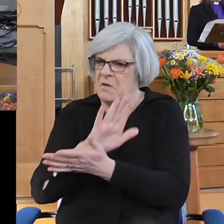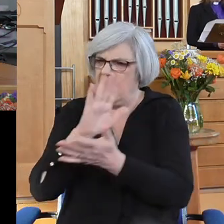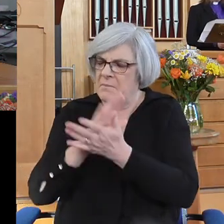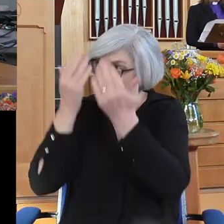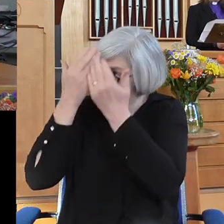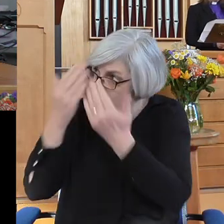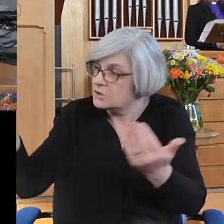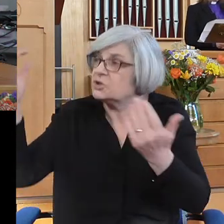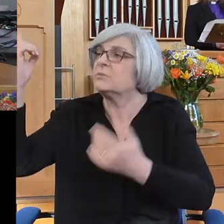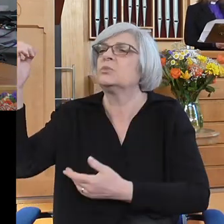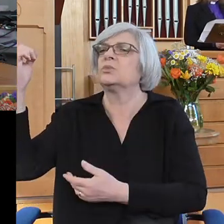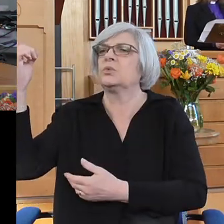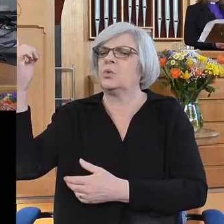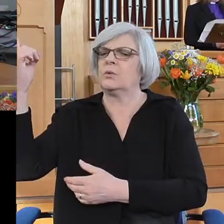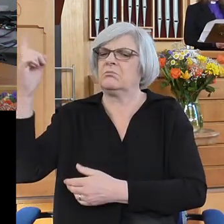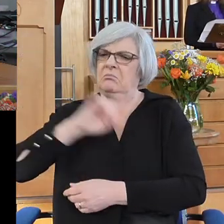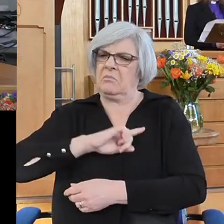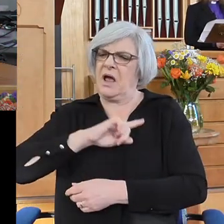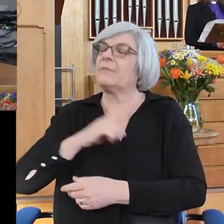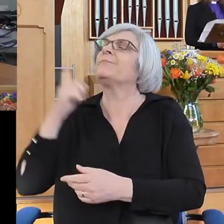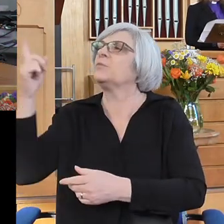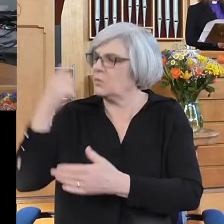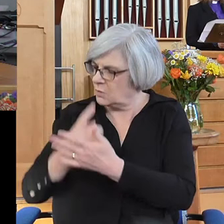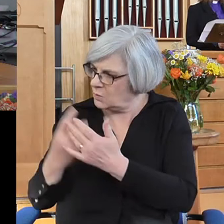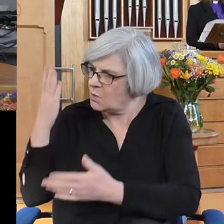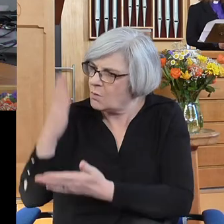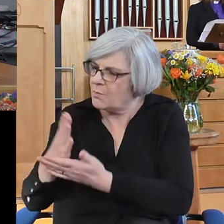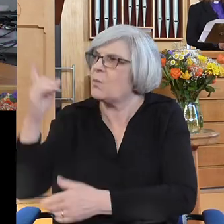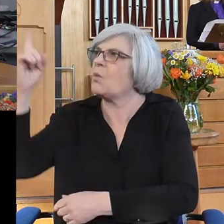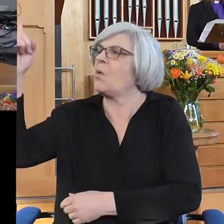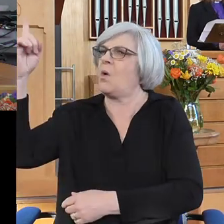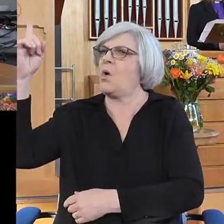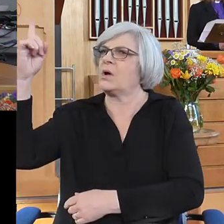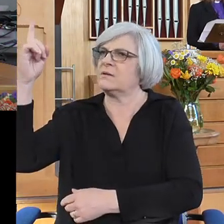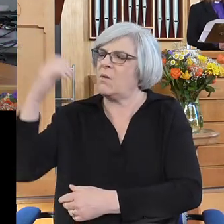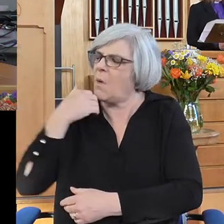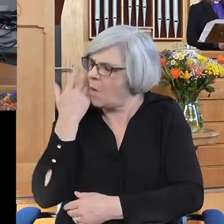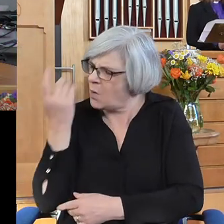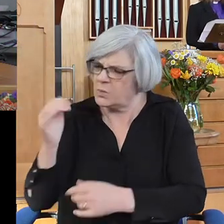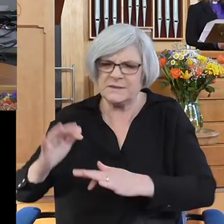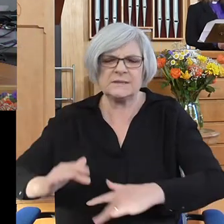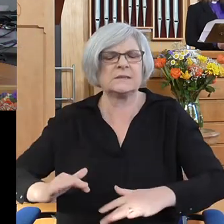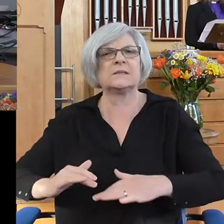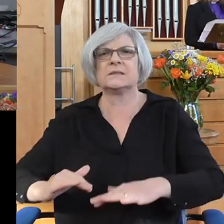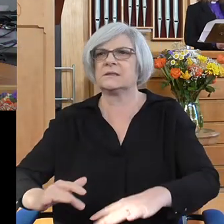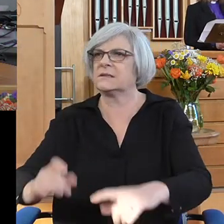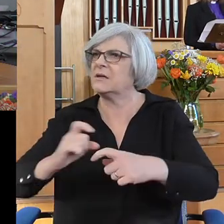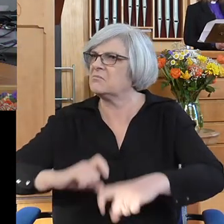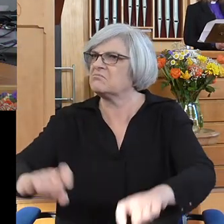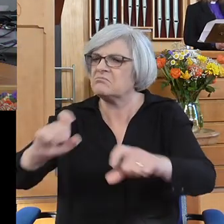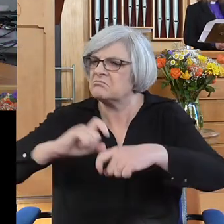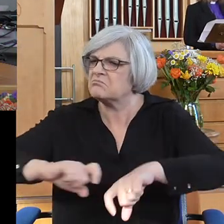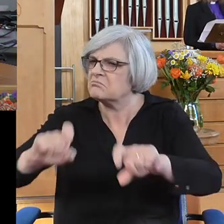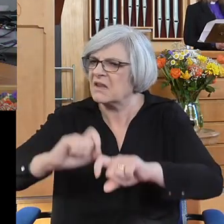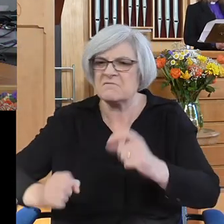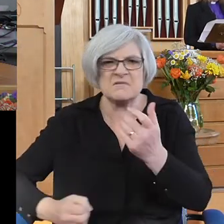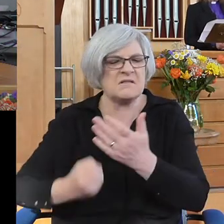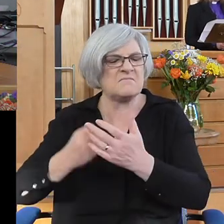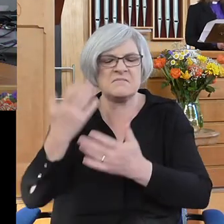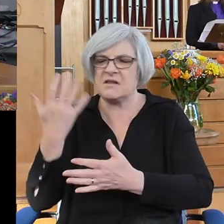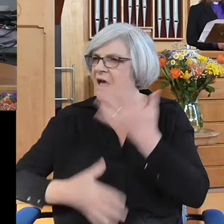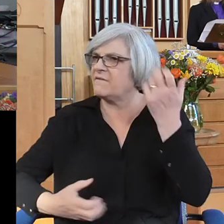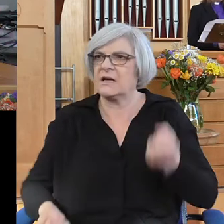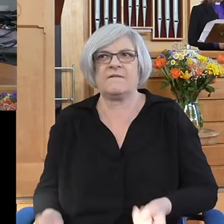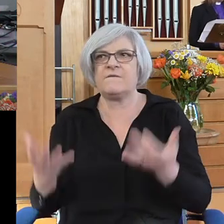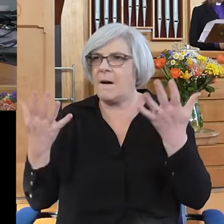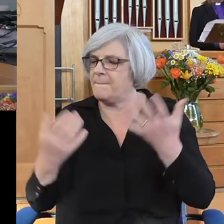you, for you are God ever present, God who never gives up. Through